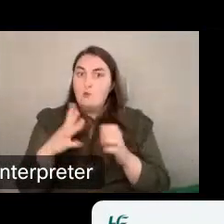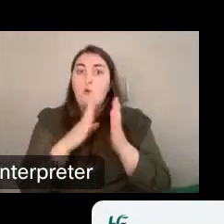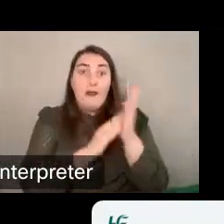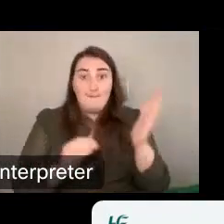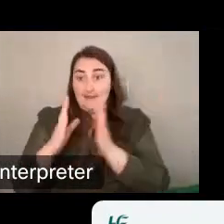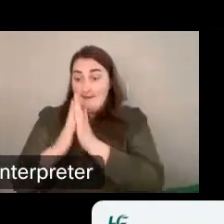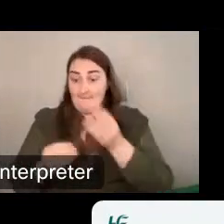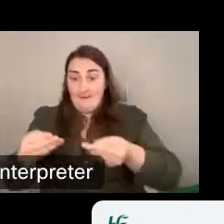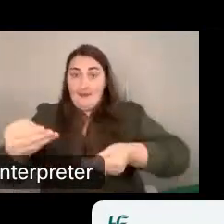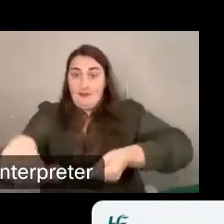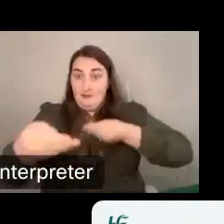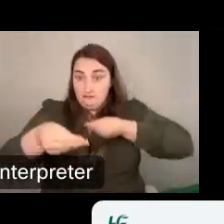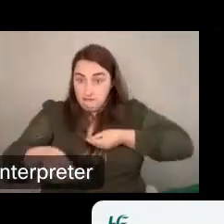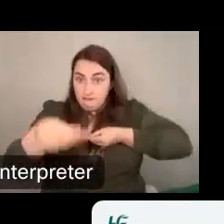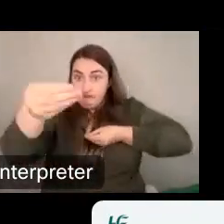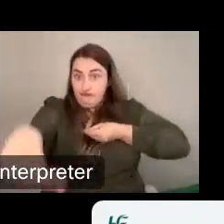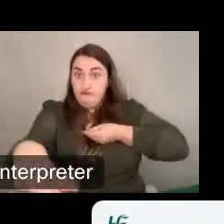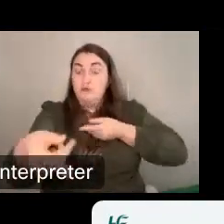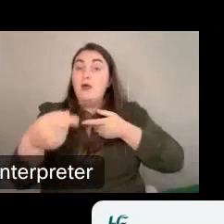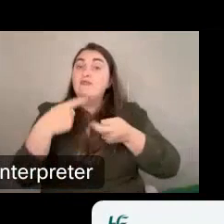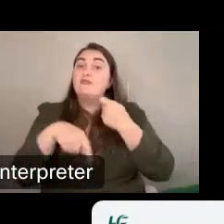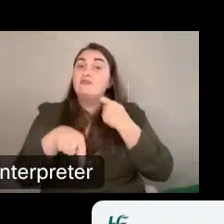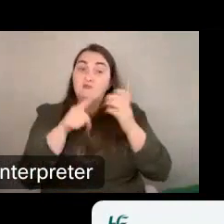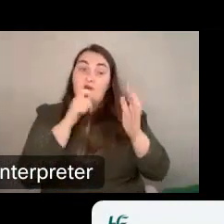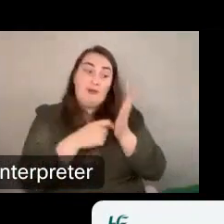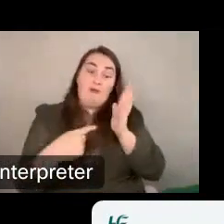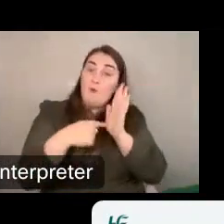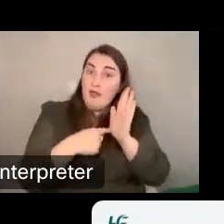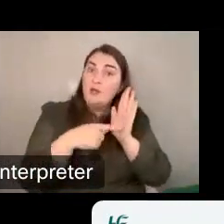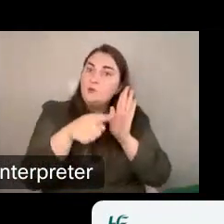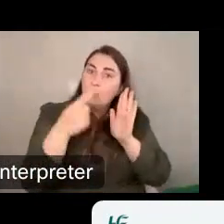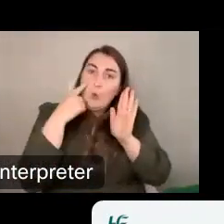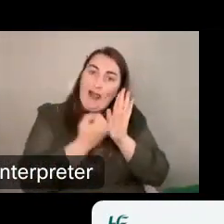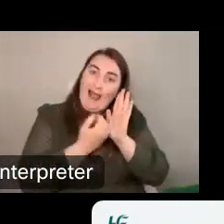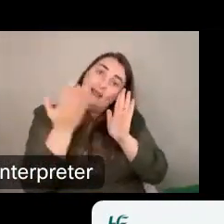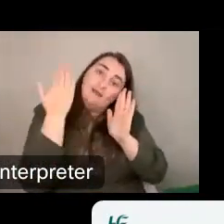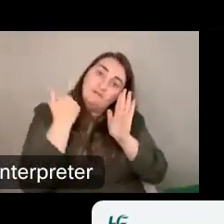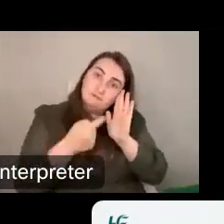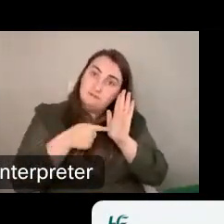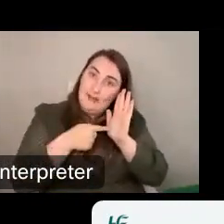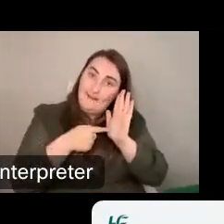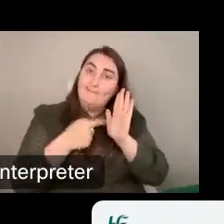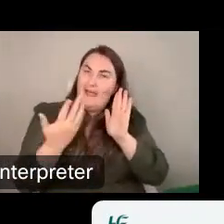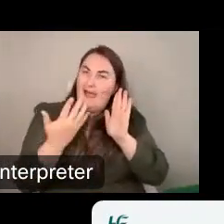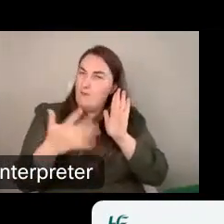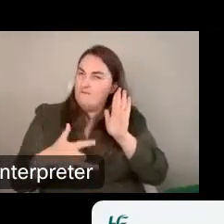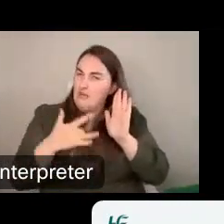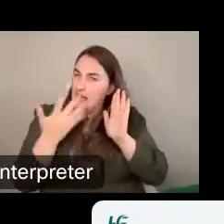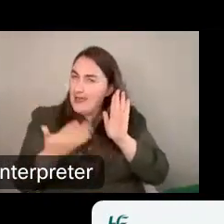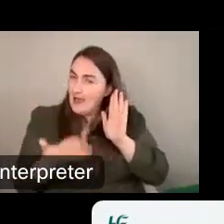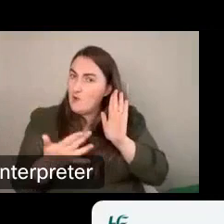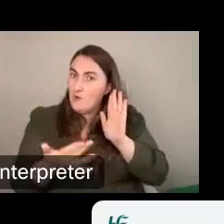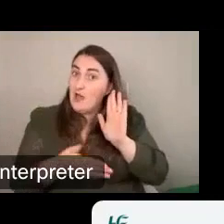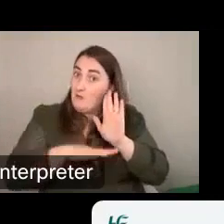document, and you refer back to it and say, okay, this is what it looked like then. How is it now? How have we gotten on